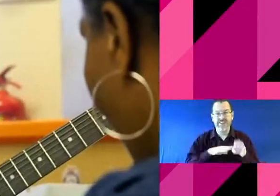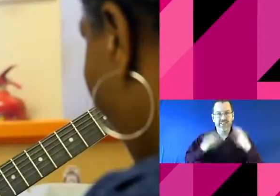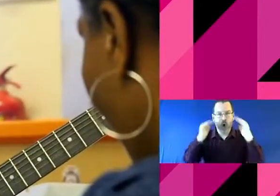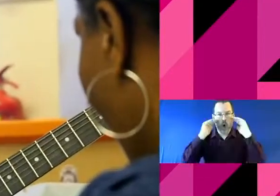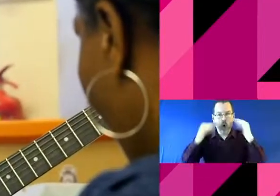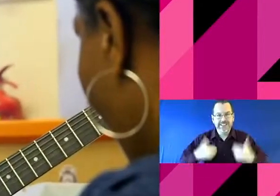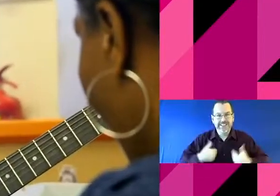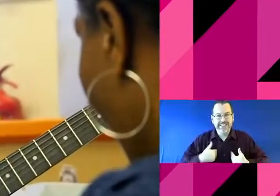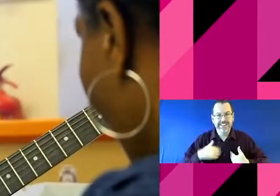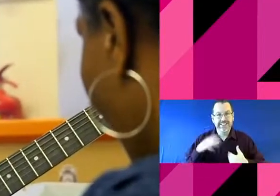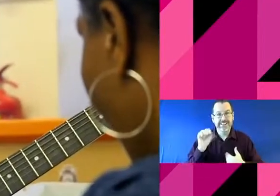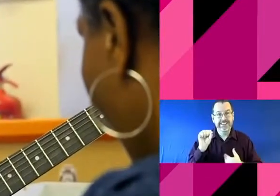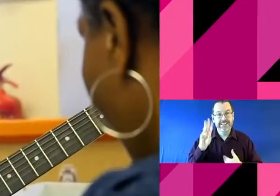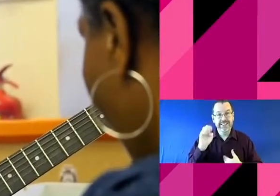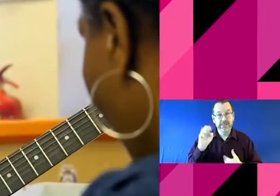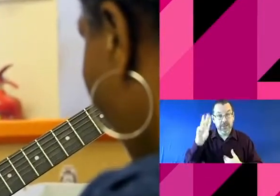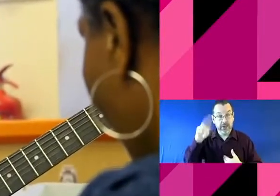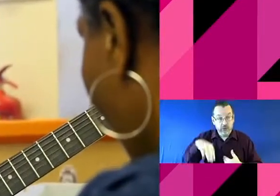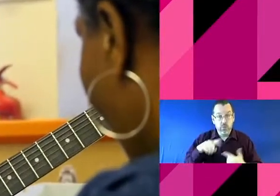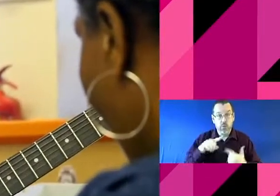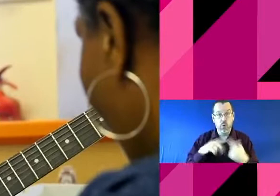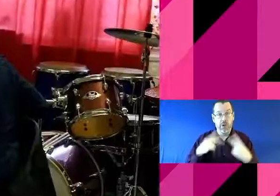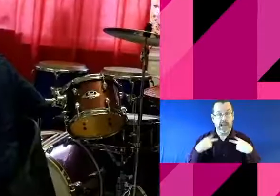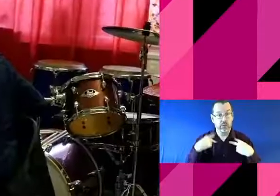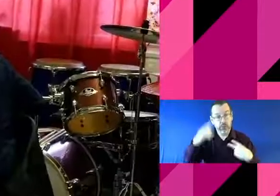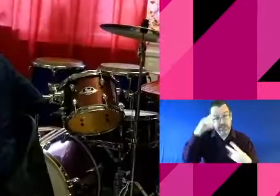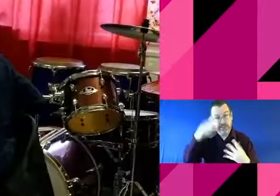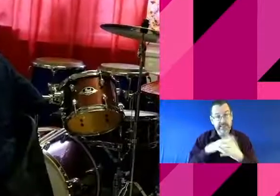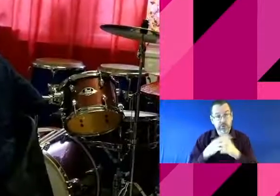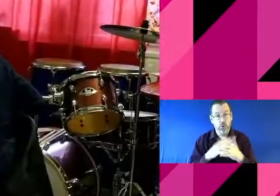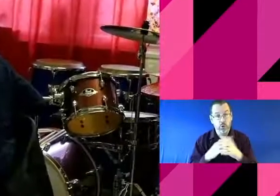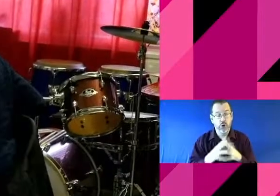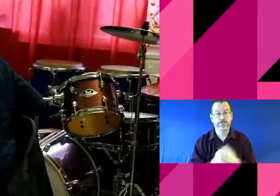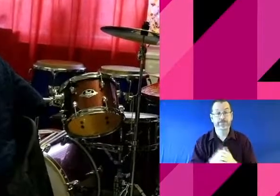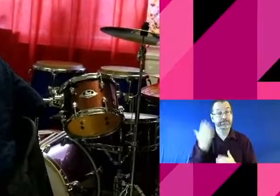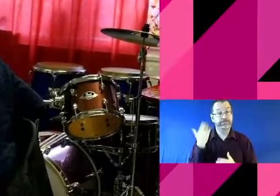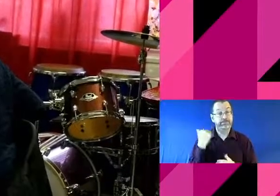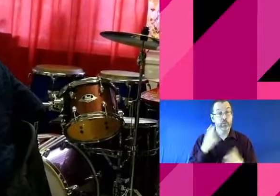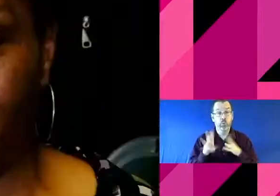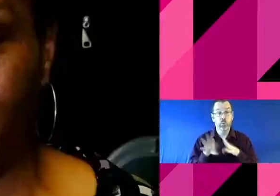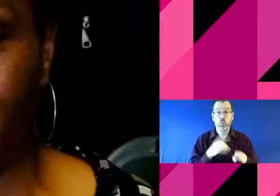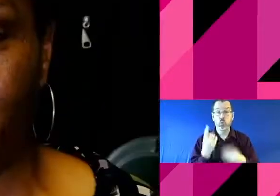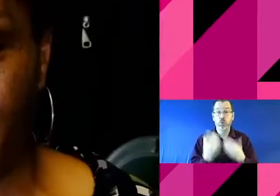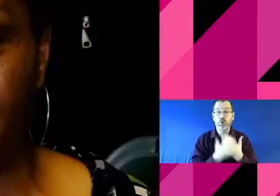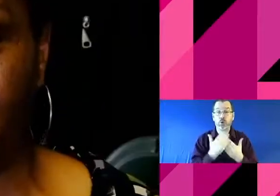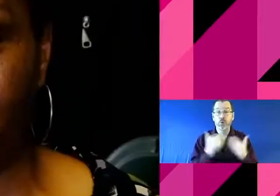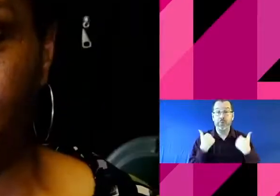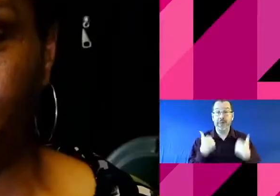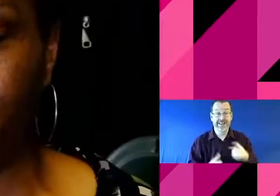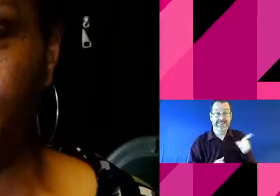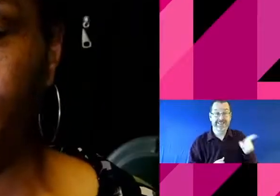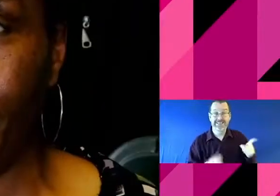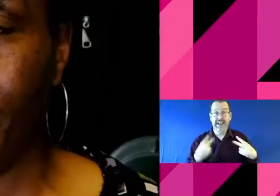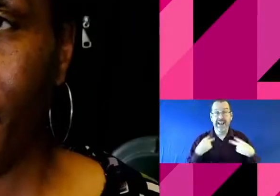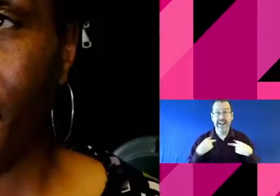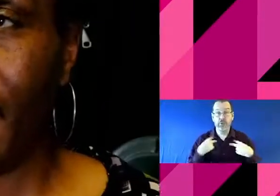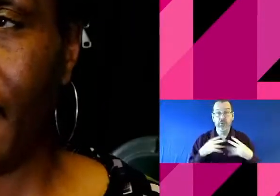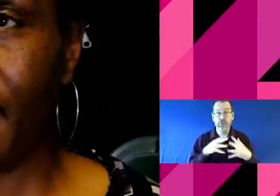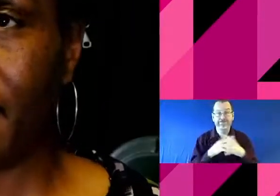learning difficulties or language disorder. I worked with a young man. He had a language disorder and speech sounds